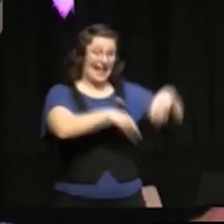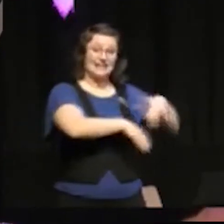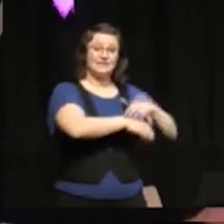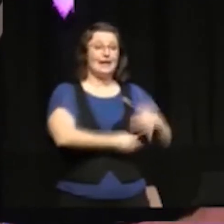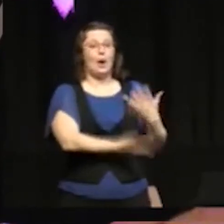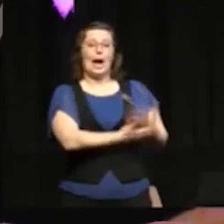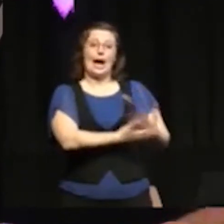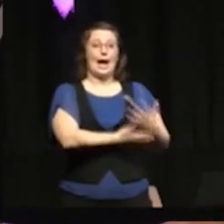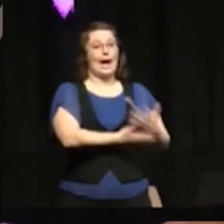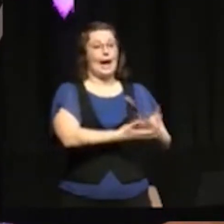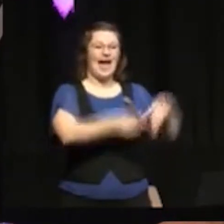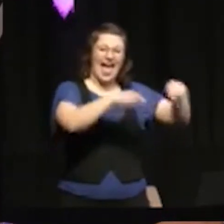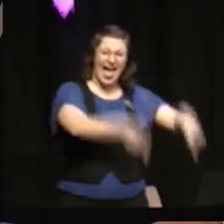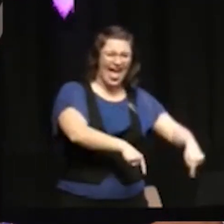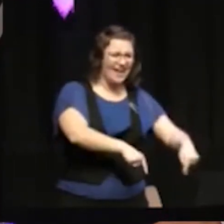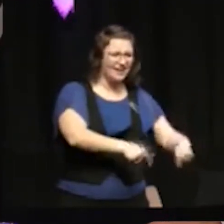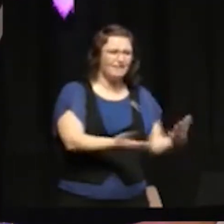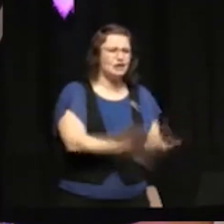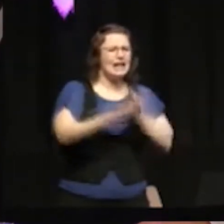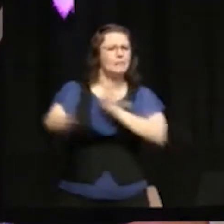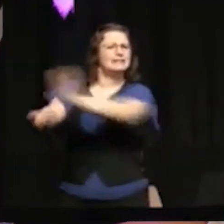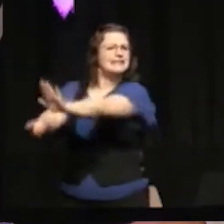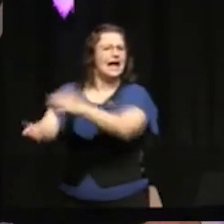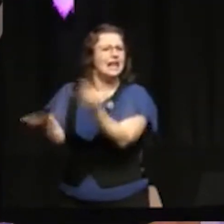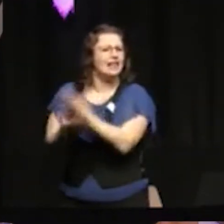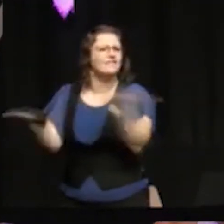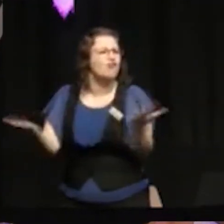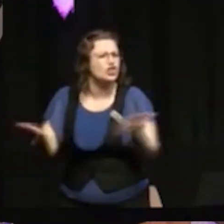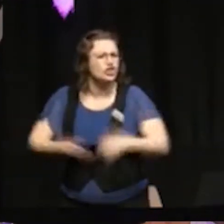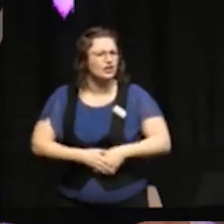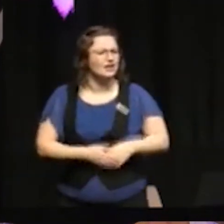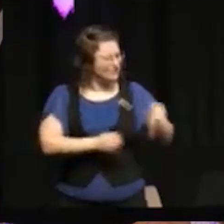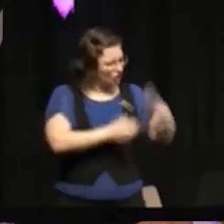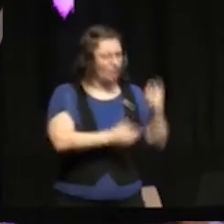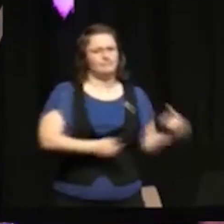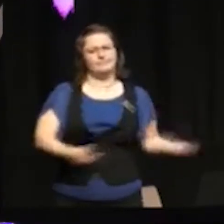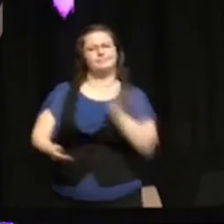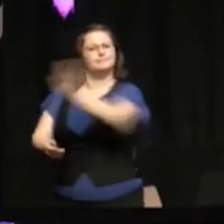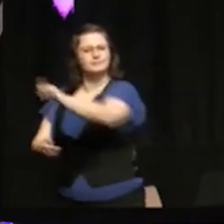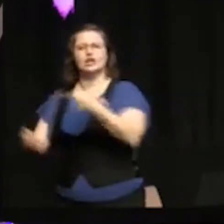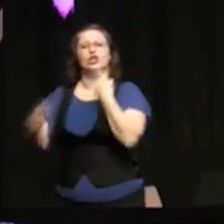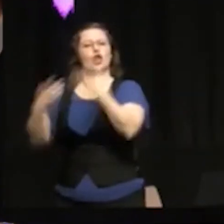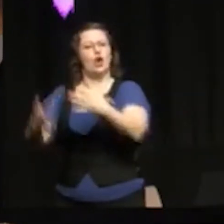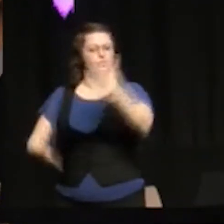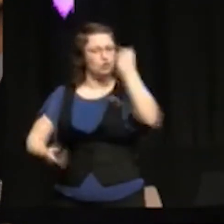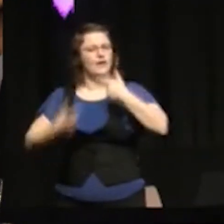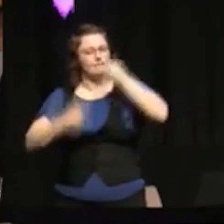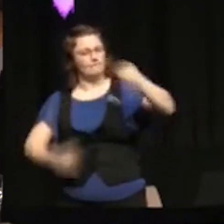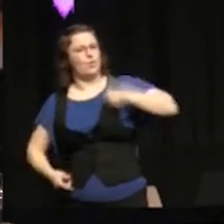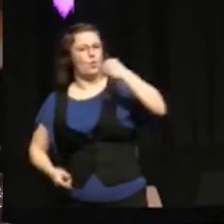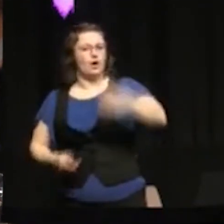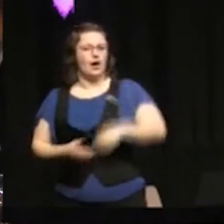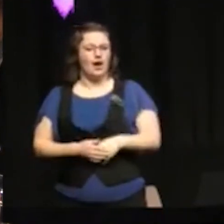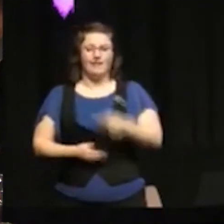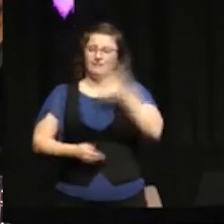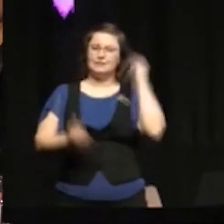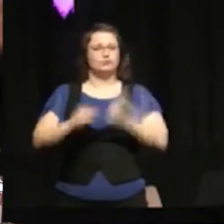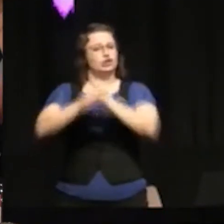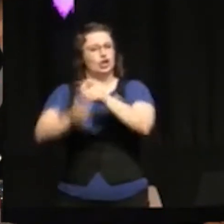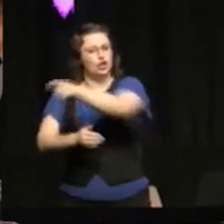talk in the public space here. What can help the people? What's happening now today in